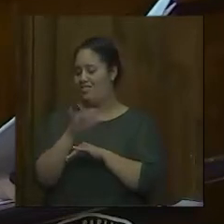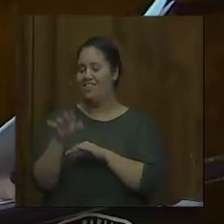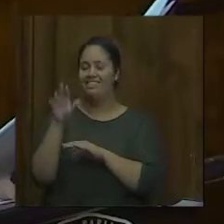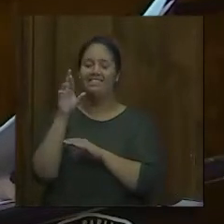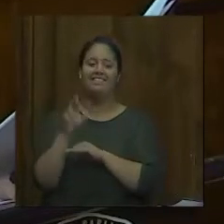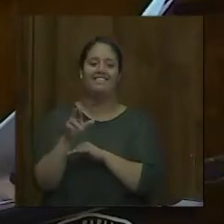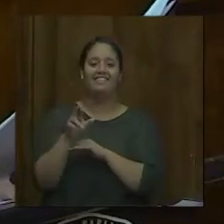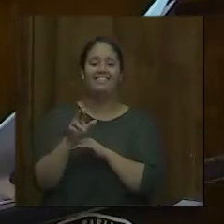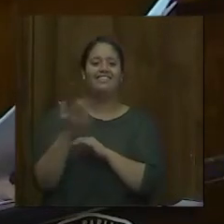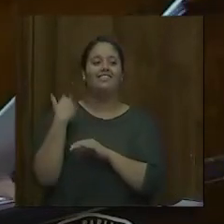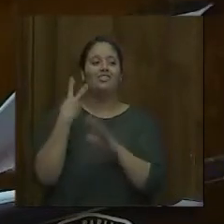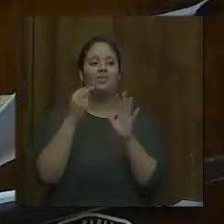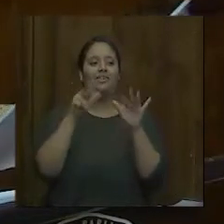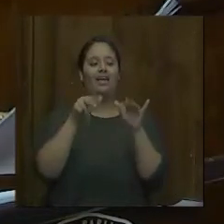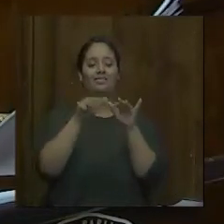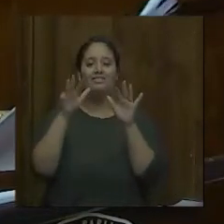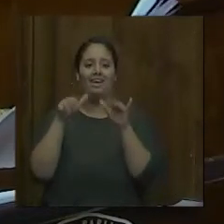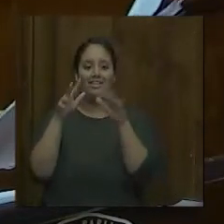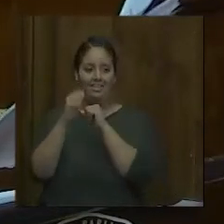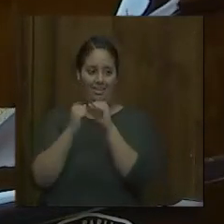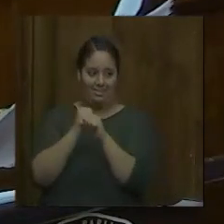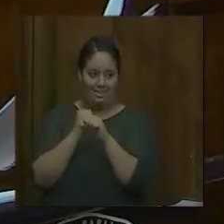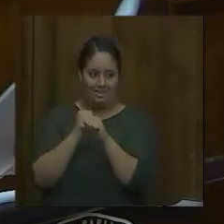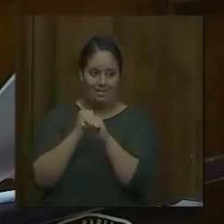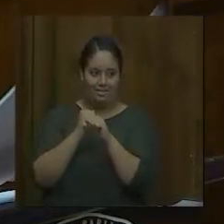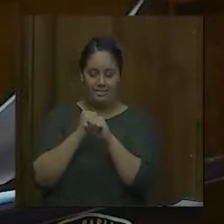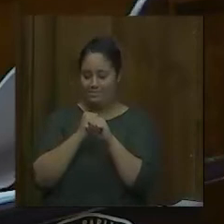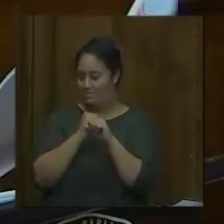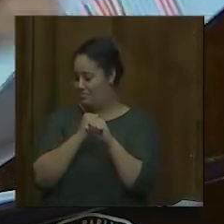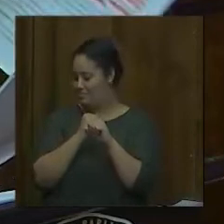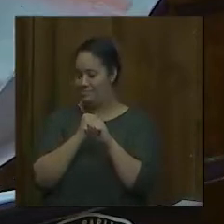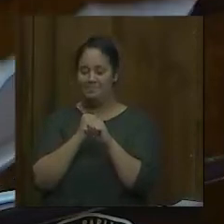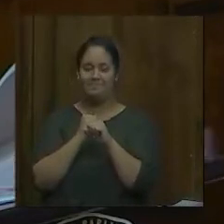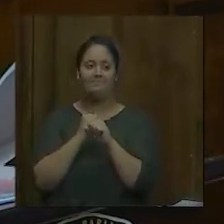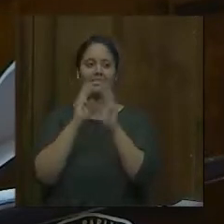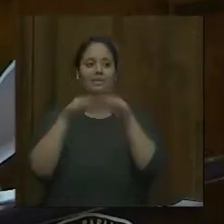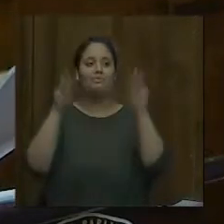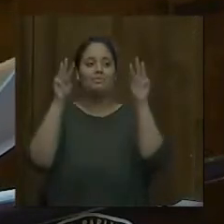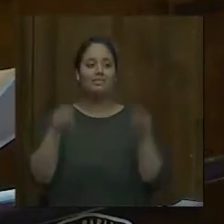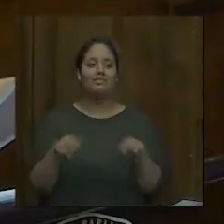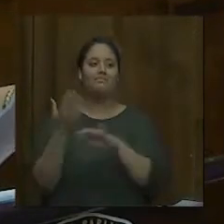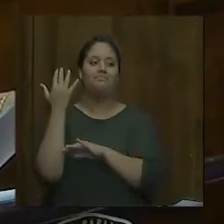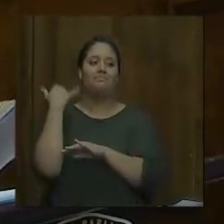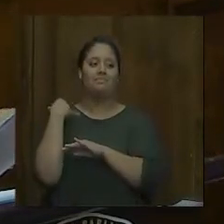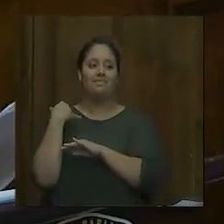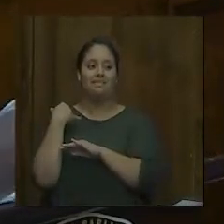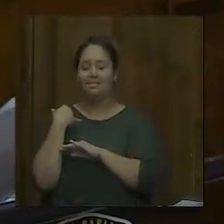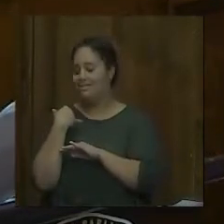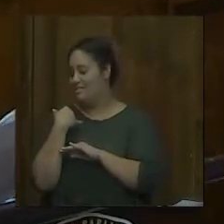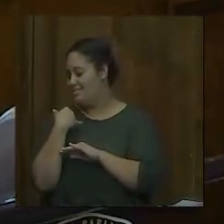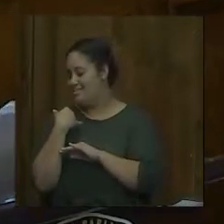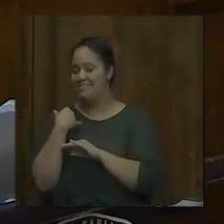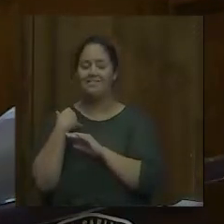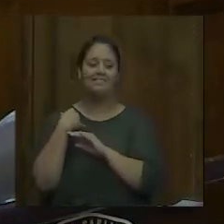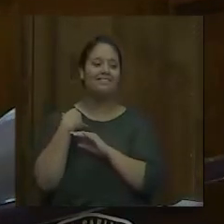R60.443.000 van die algehele 2018-19 departementele begroting ontvang. Museums neem gewoonlik klein getalle mense in diens,